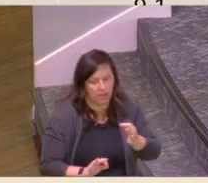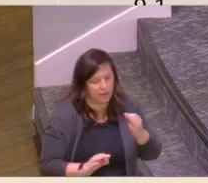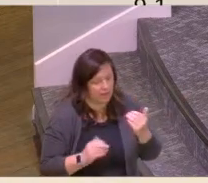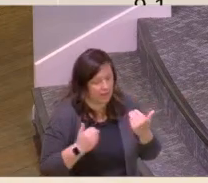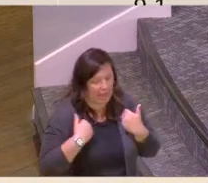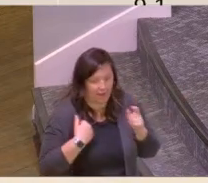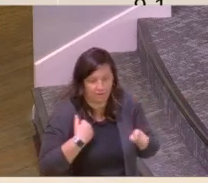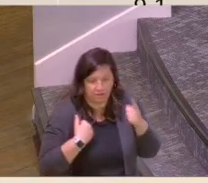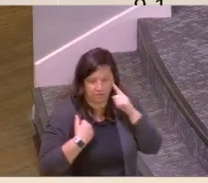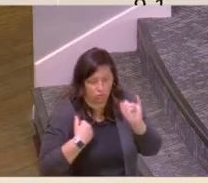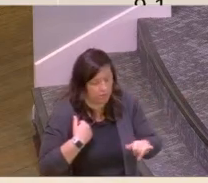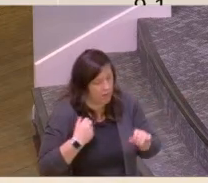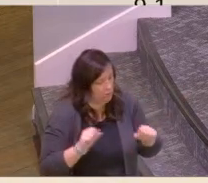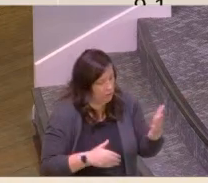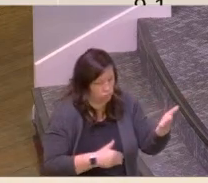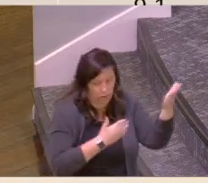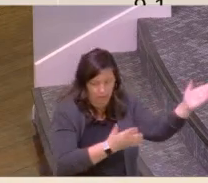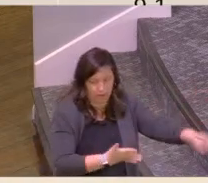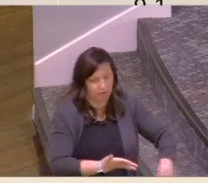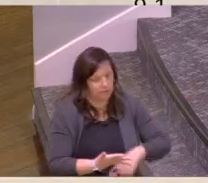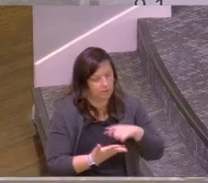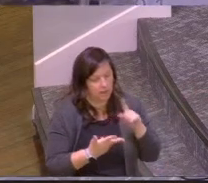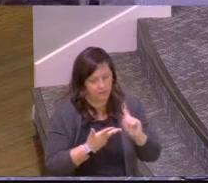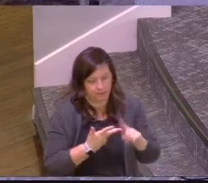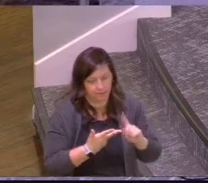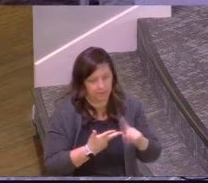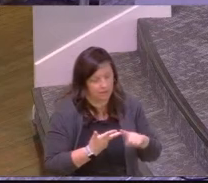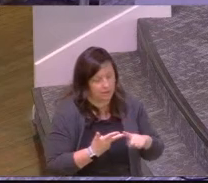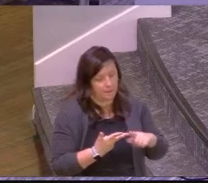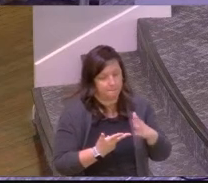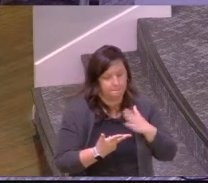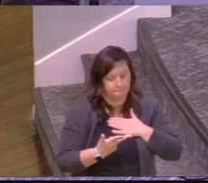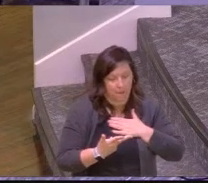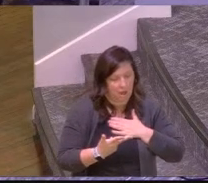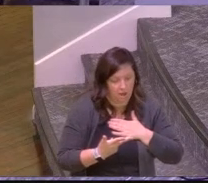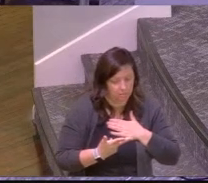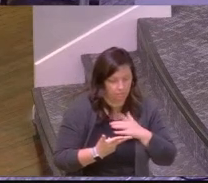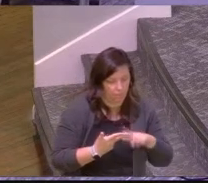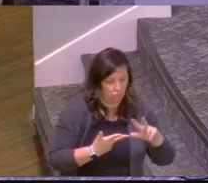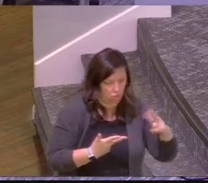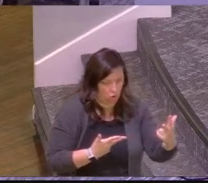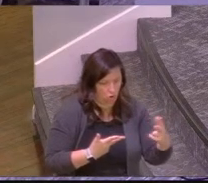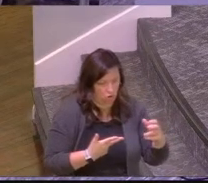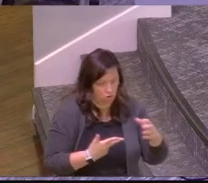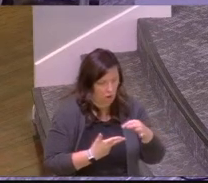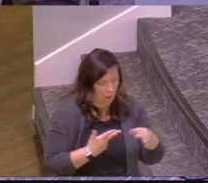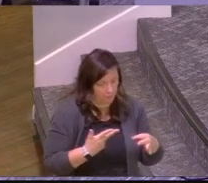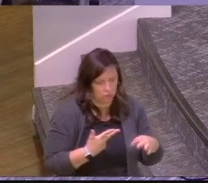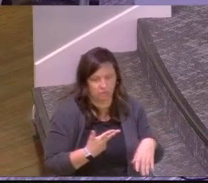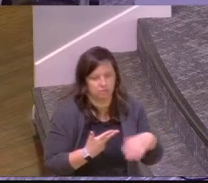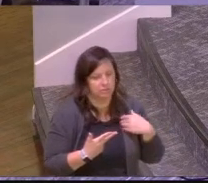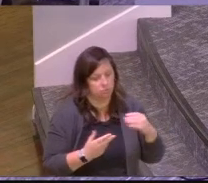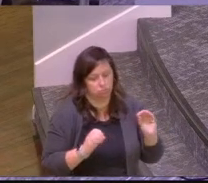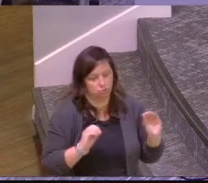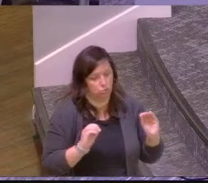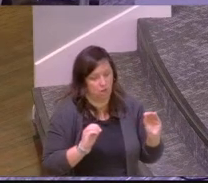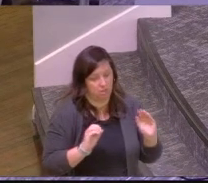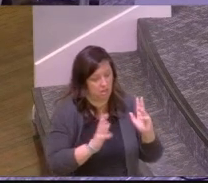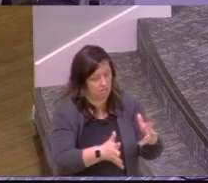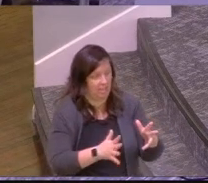The third option that I had said was to do nothing, which I don't like that. And then the fourth option would be if the